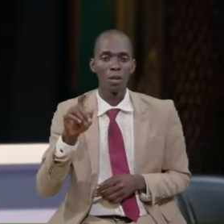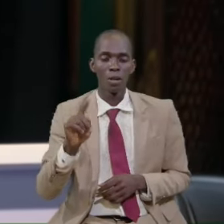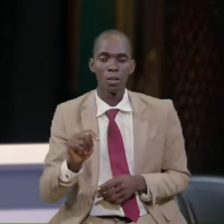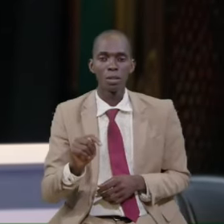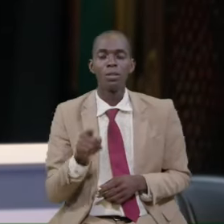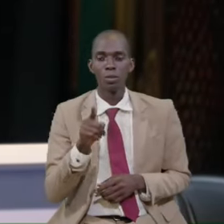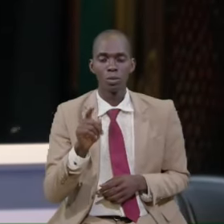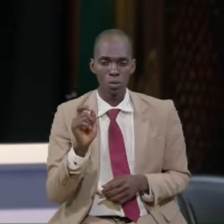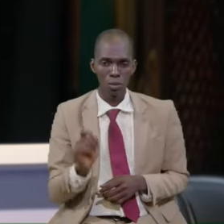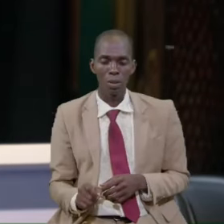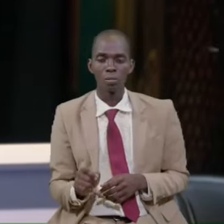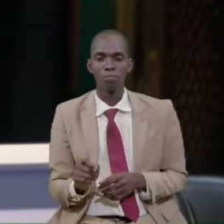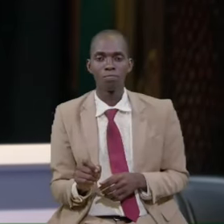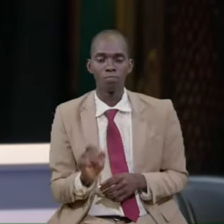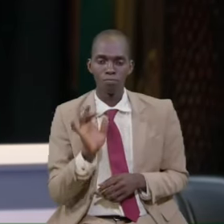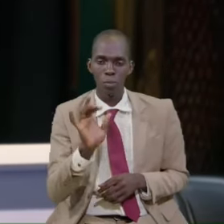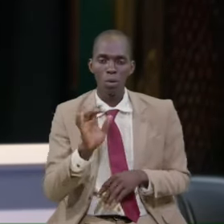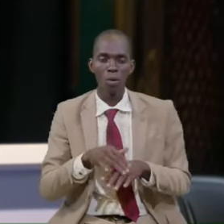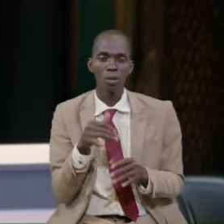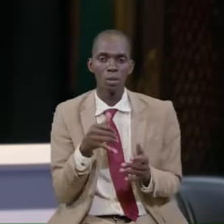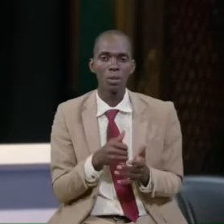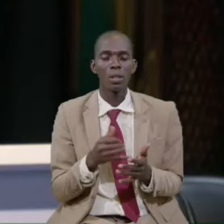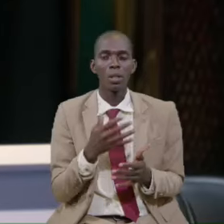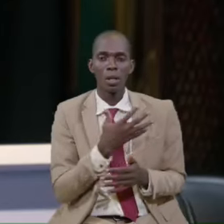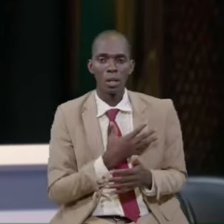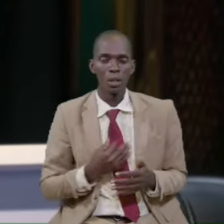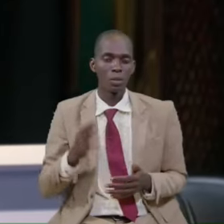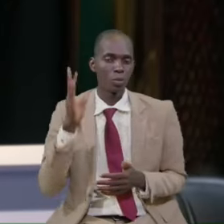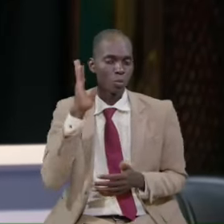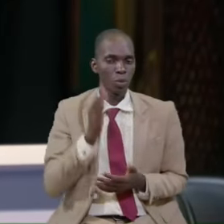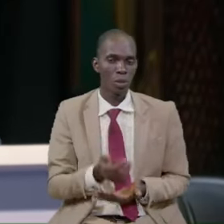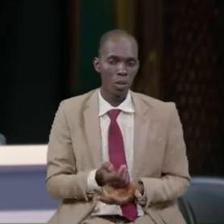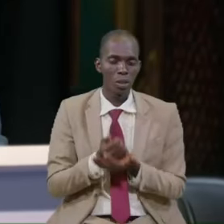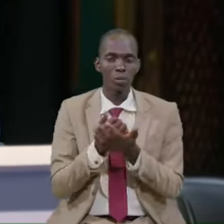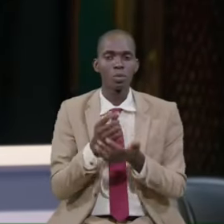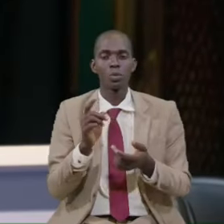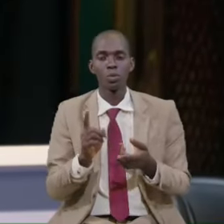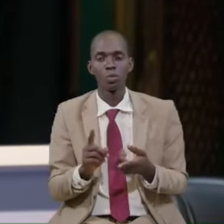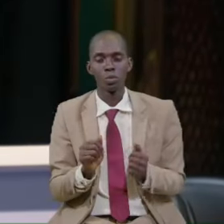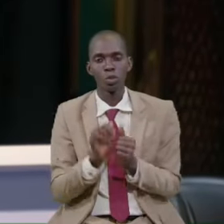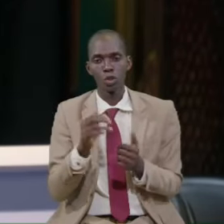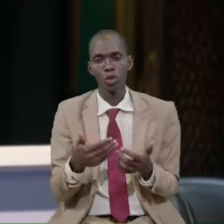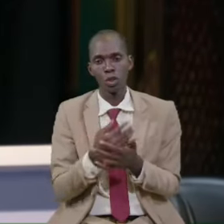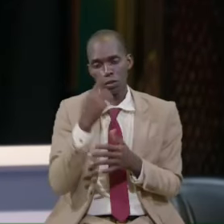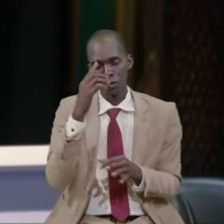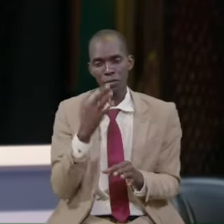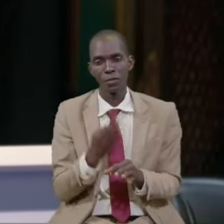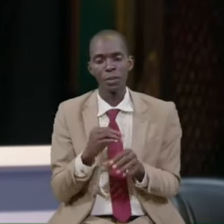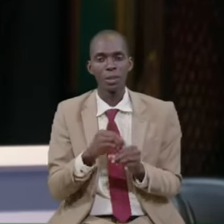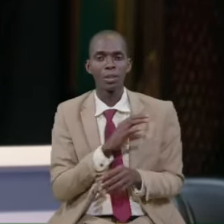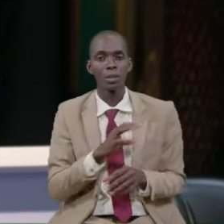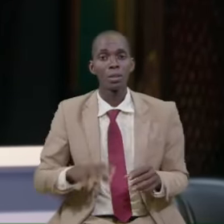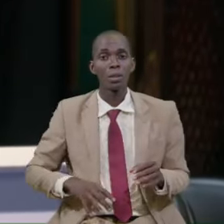further in your new work with Christ. And if you are listening via radio